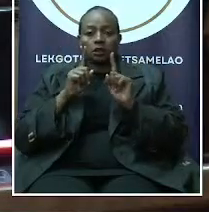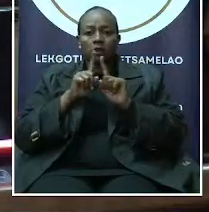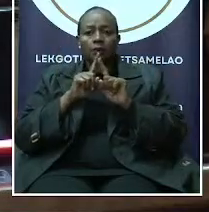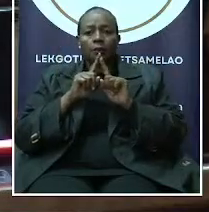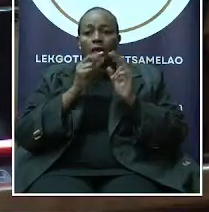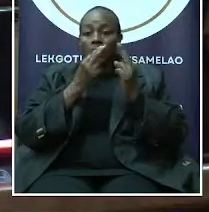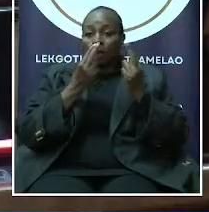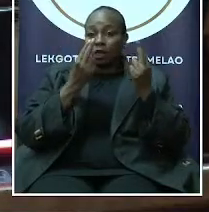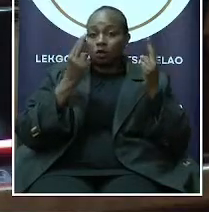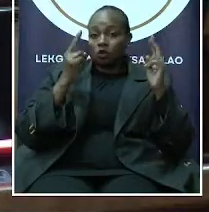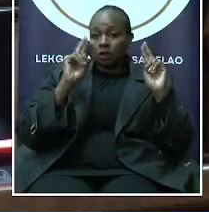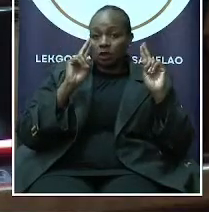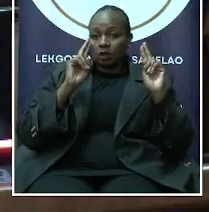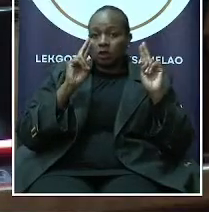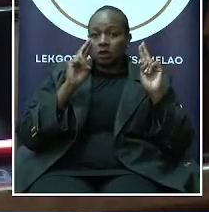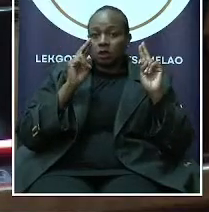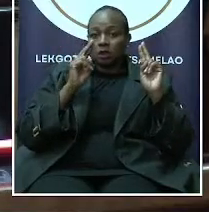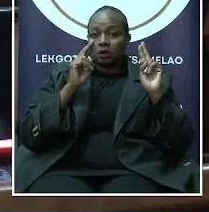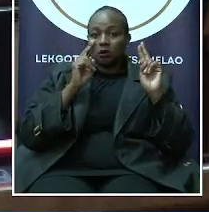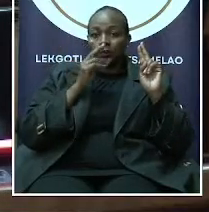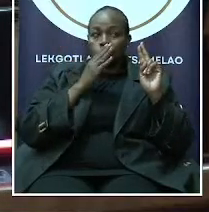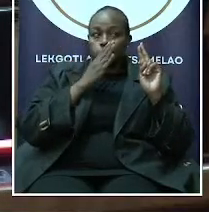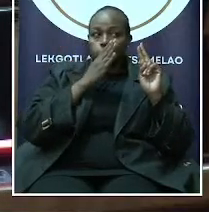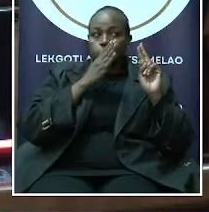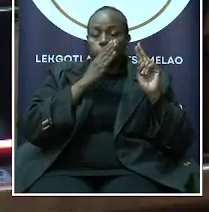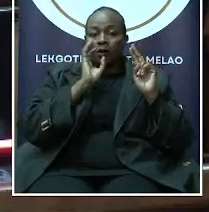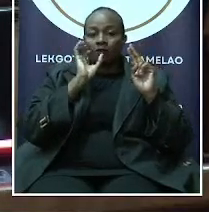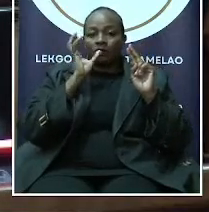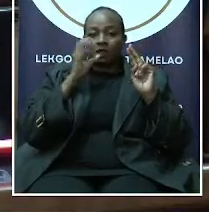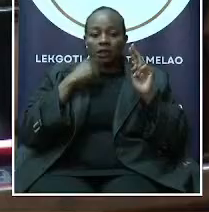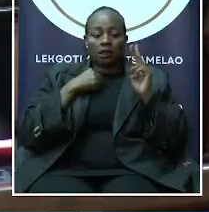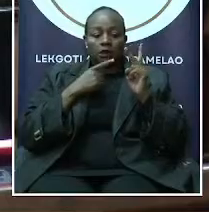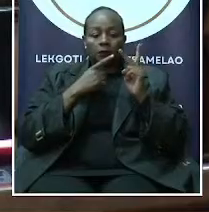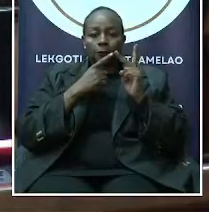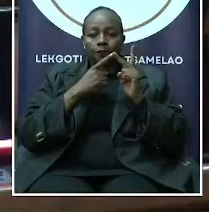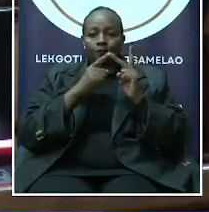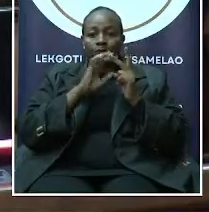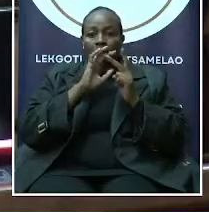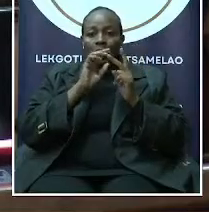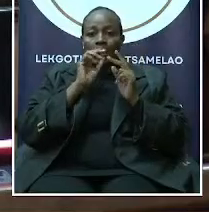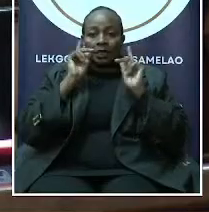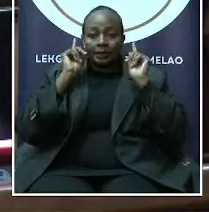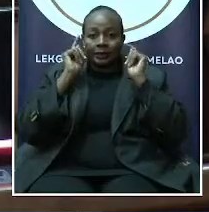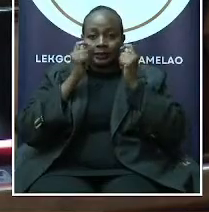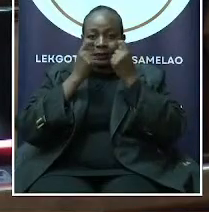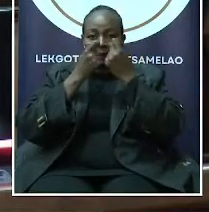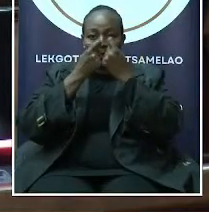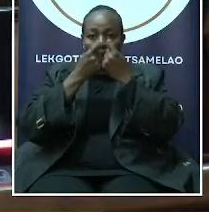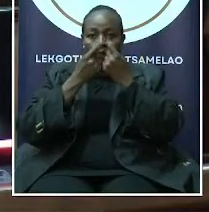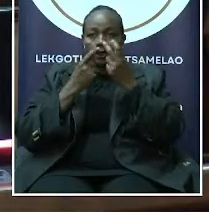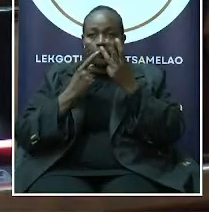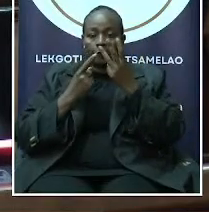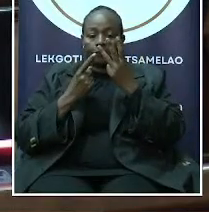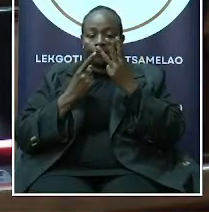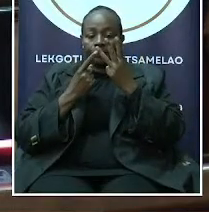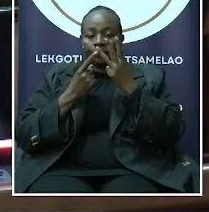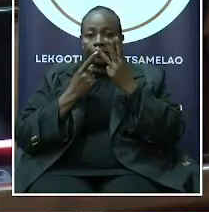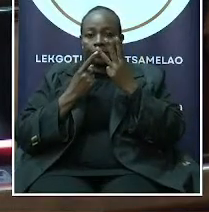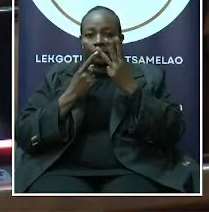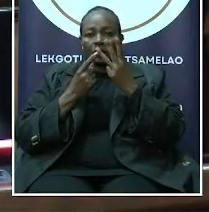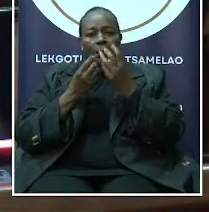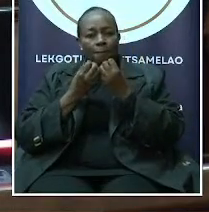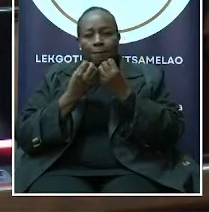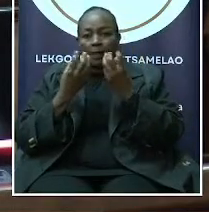higher education in the province, such as the University of the Free State, the Central University of Technology, and